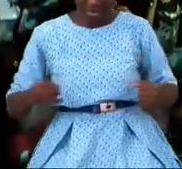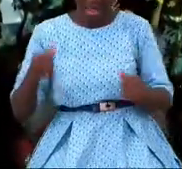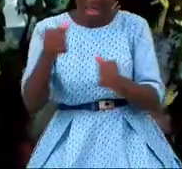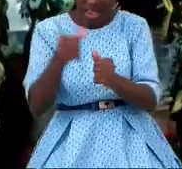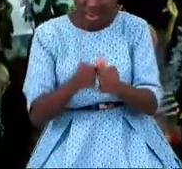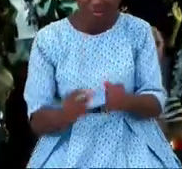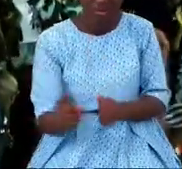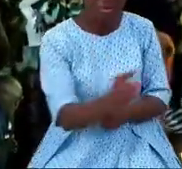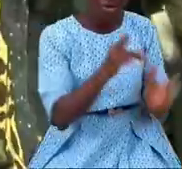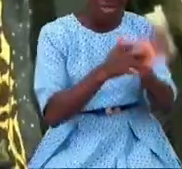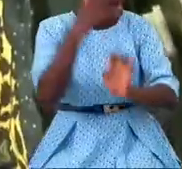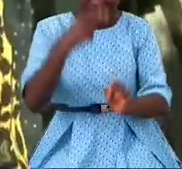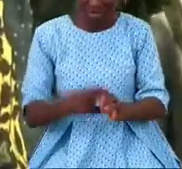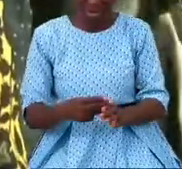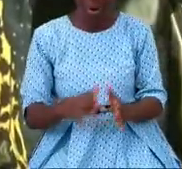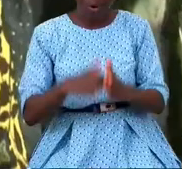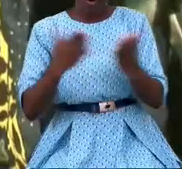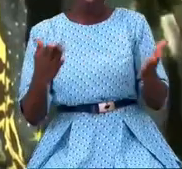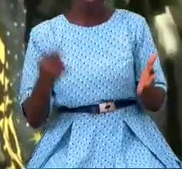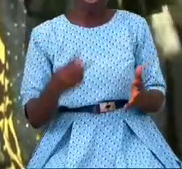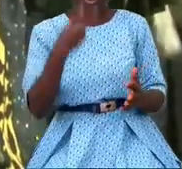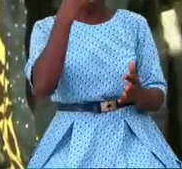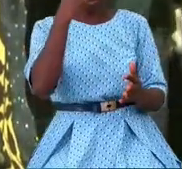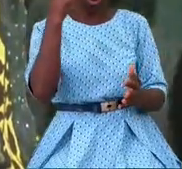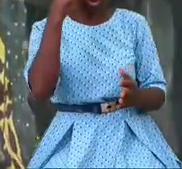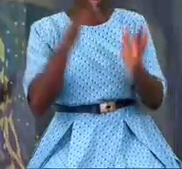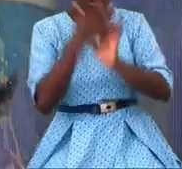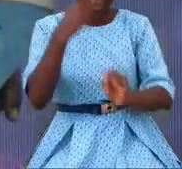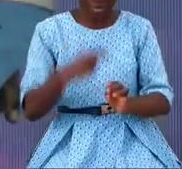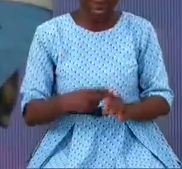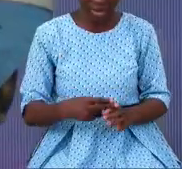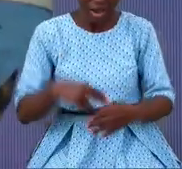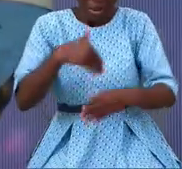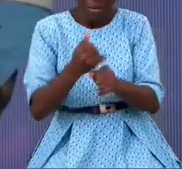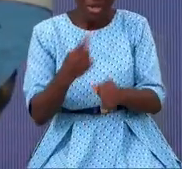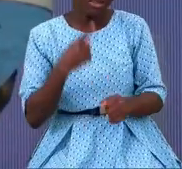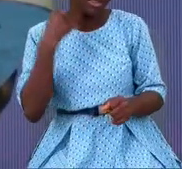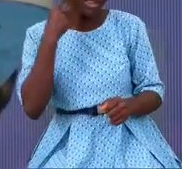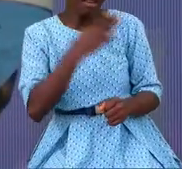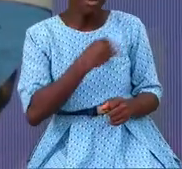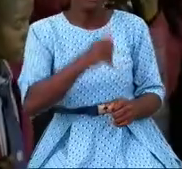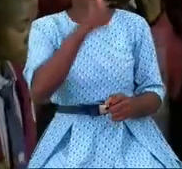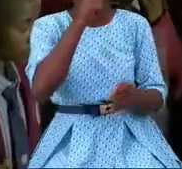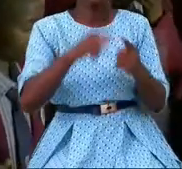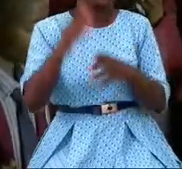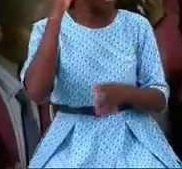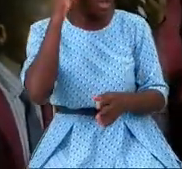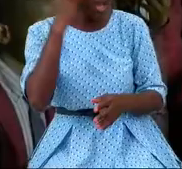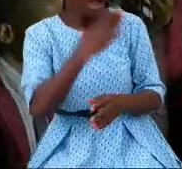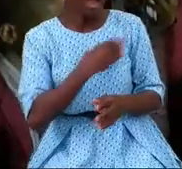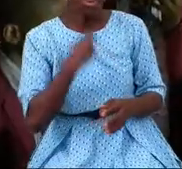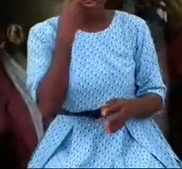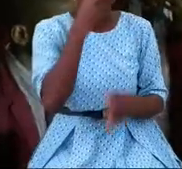hear and to speak. Take all the swelling in their bodies away. Take that